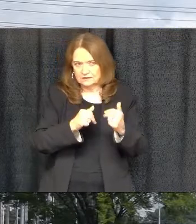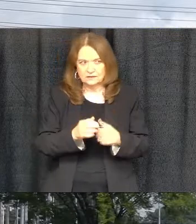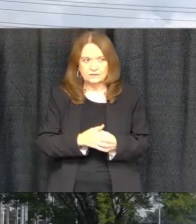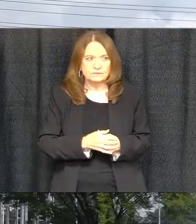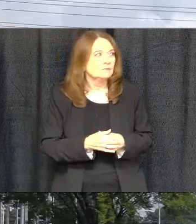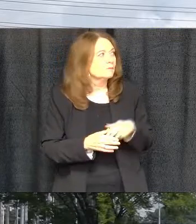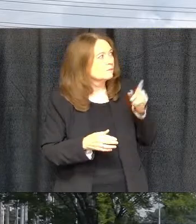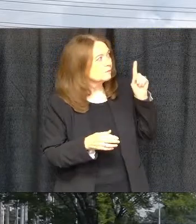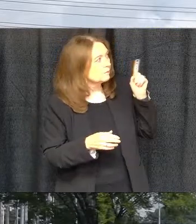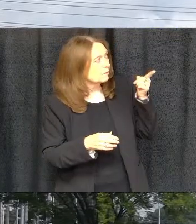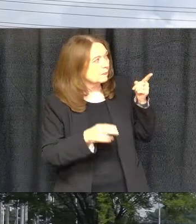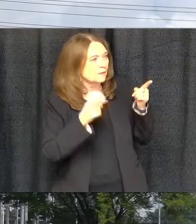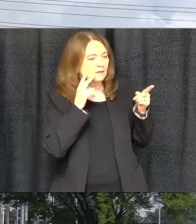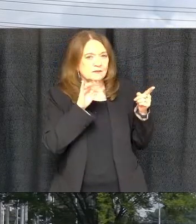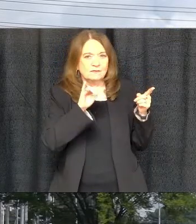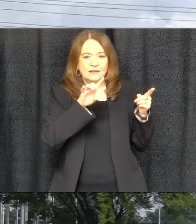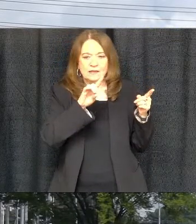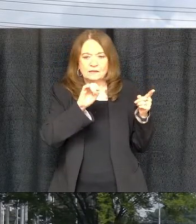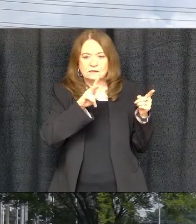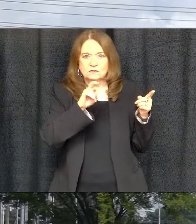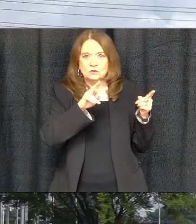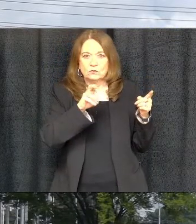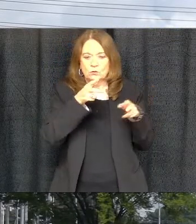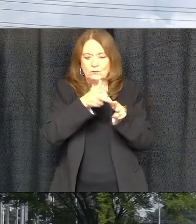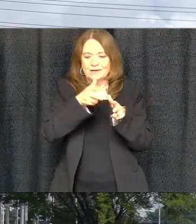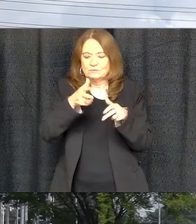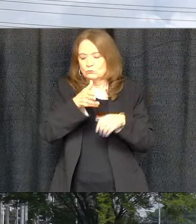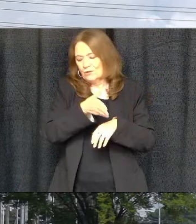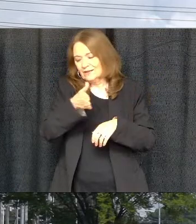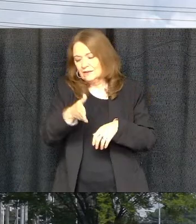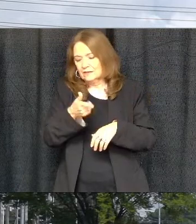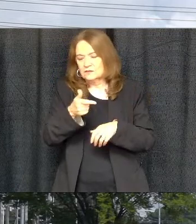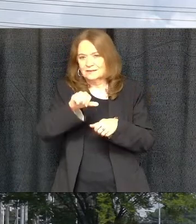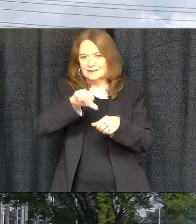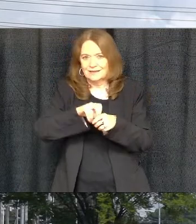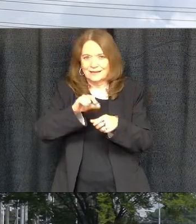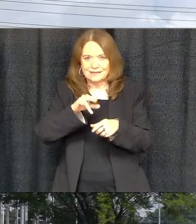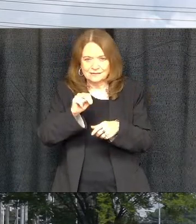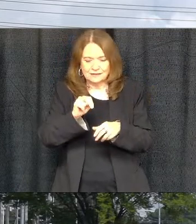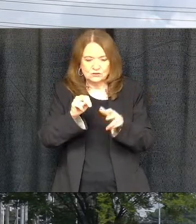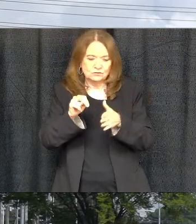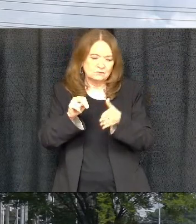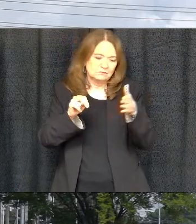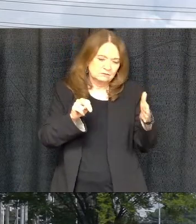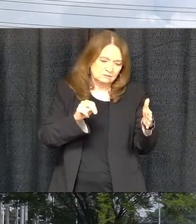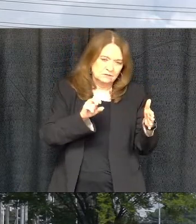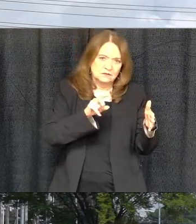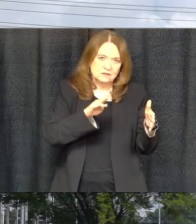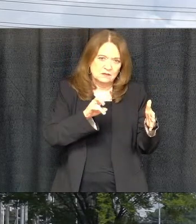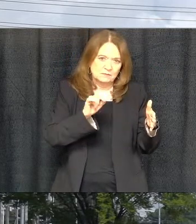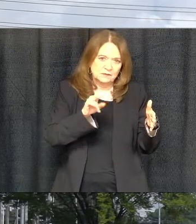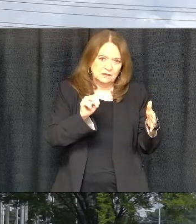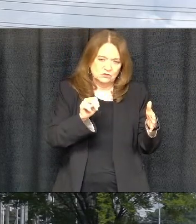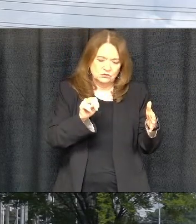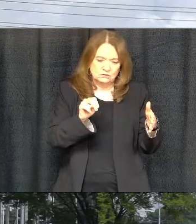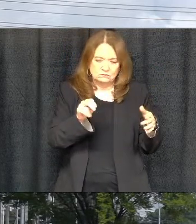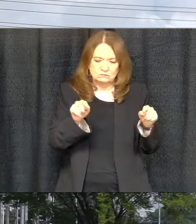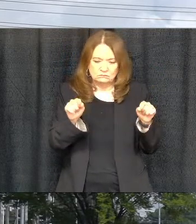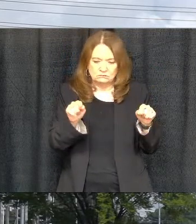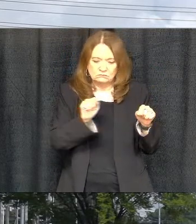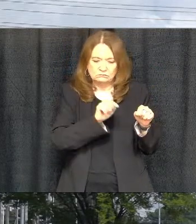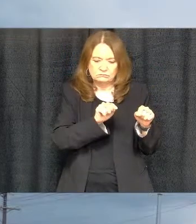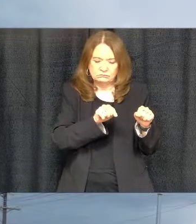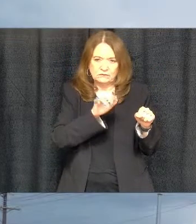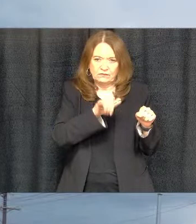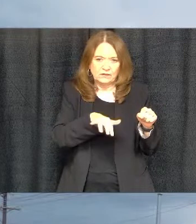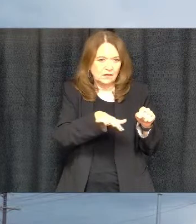Here it is off Dover Road next to the gas station there, and the substation is on the other side there. The site is currently